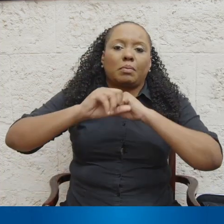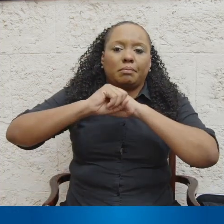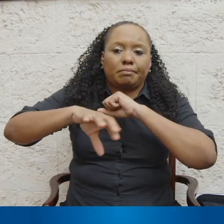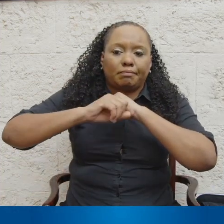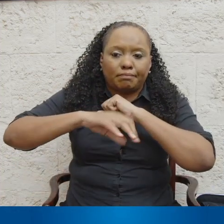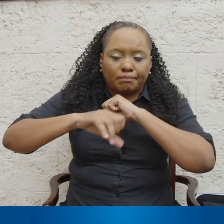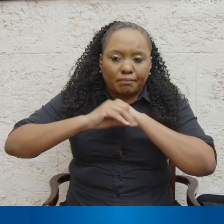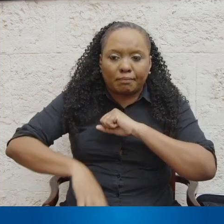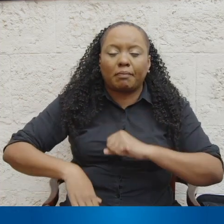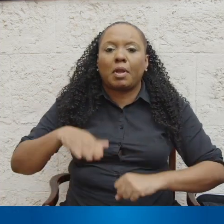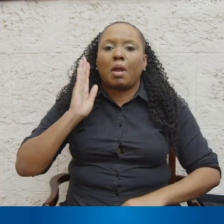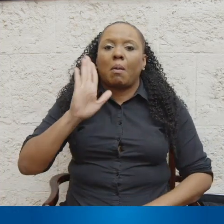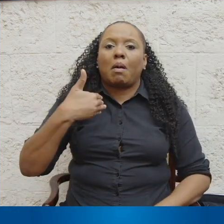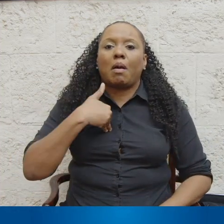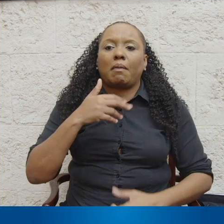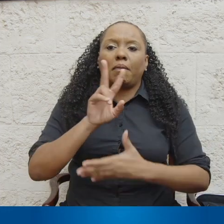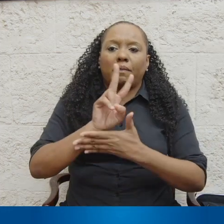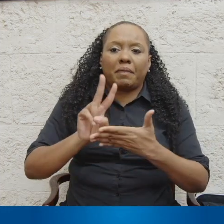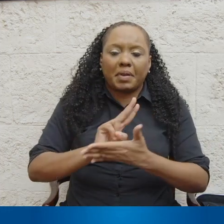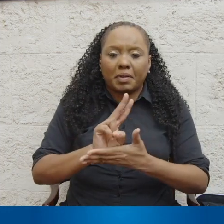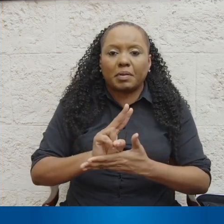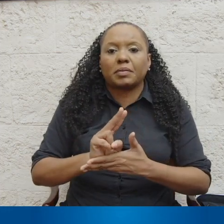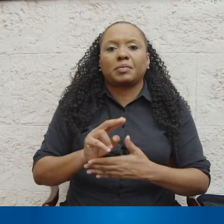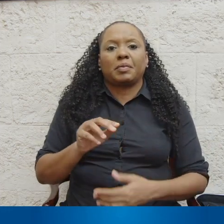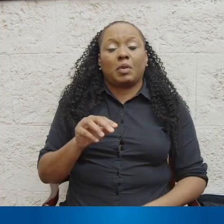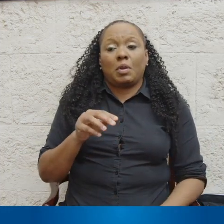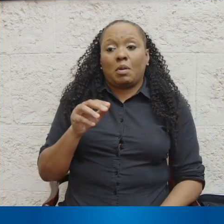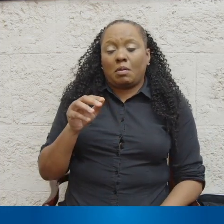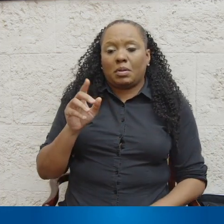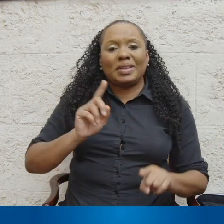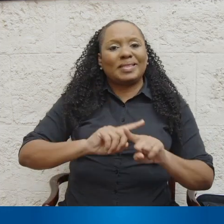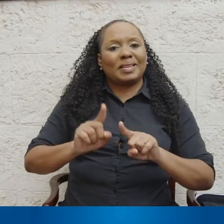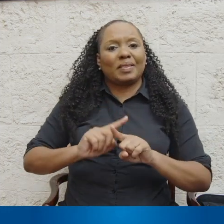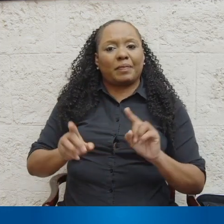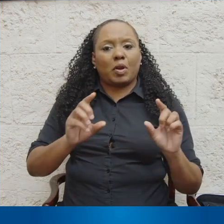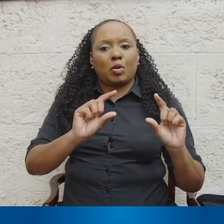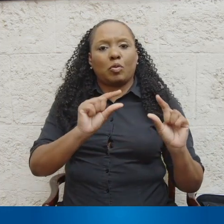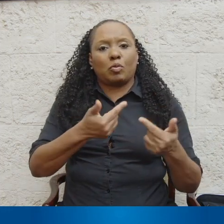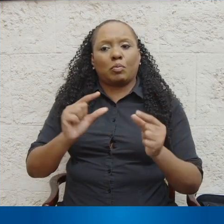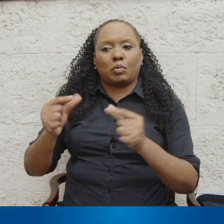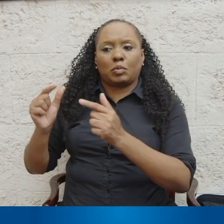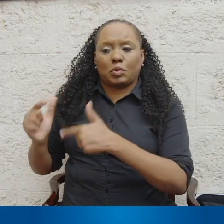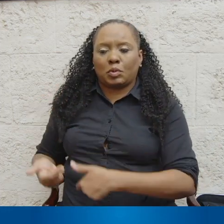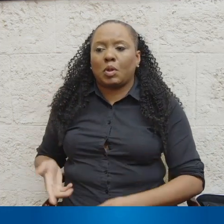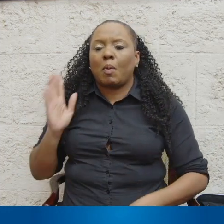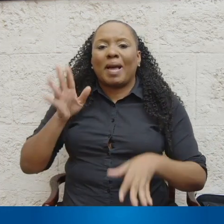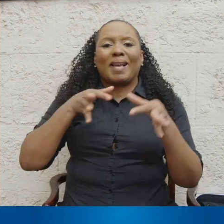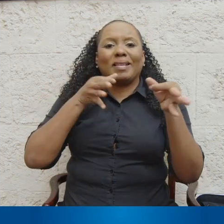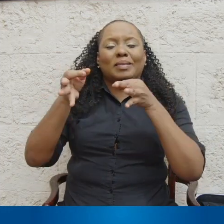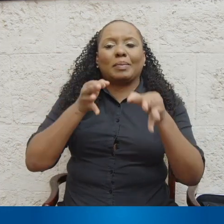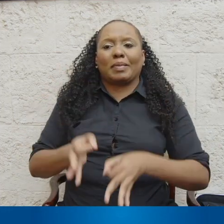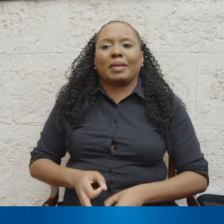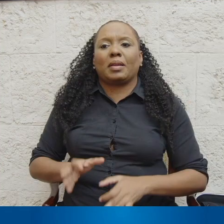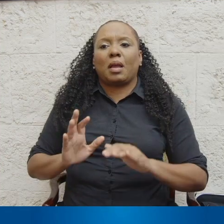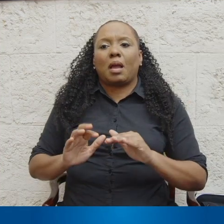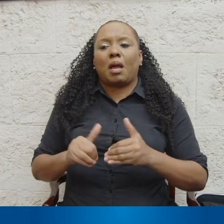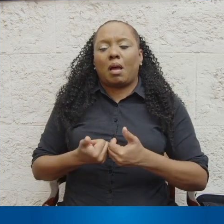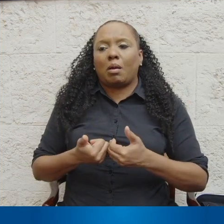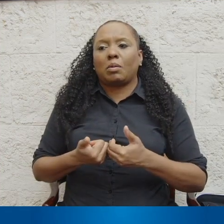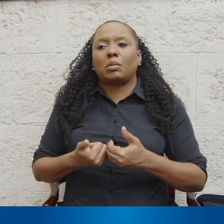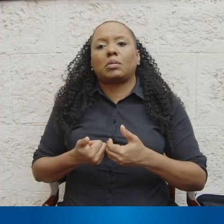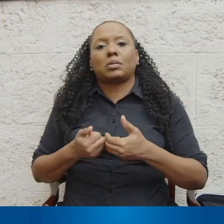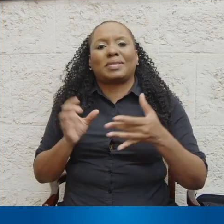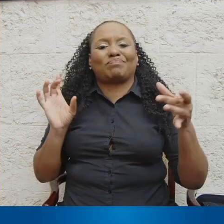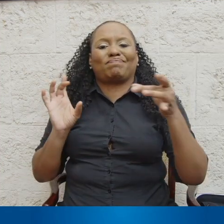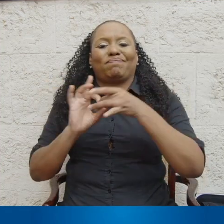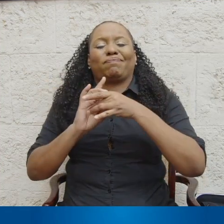how-to videos through Public Affairs and GIS explaining in detail how to put them on. If you can't get it on, then we will try to make provision for